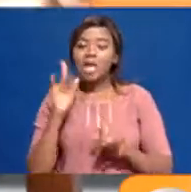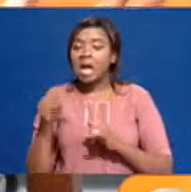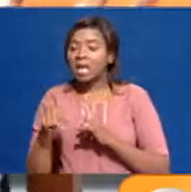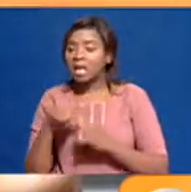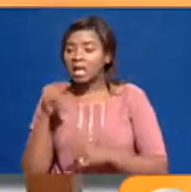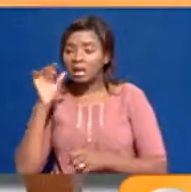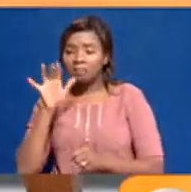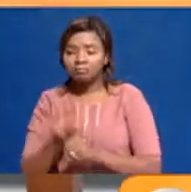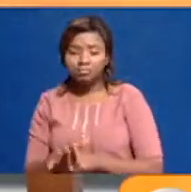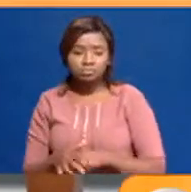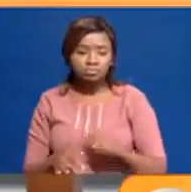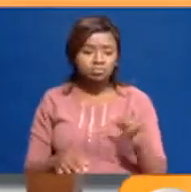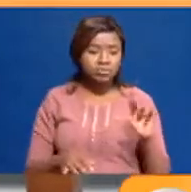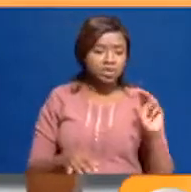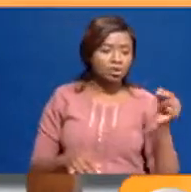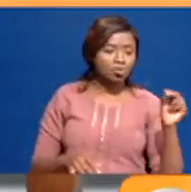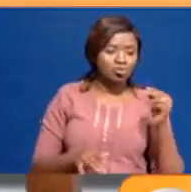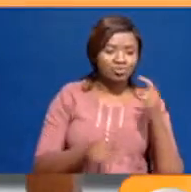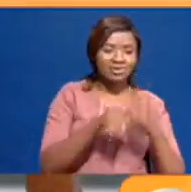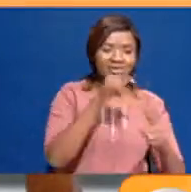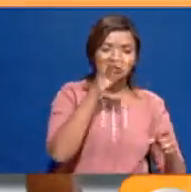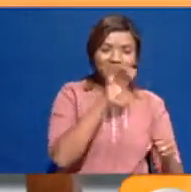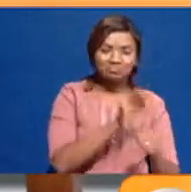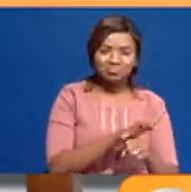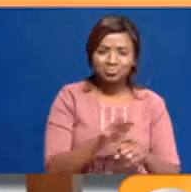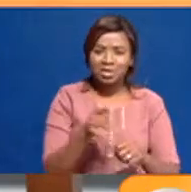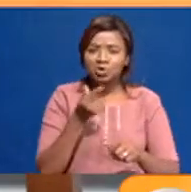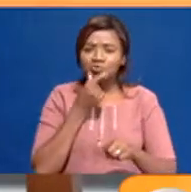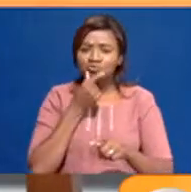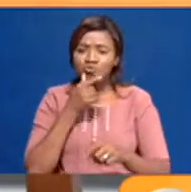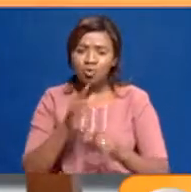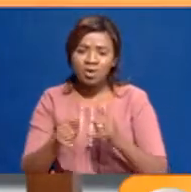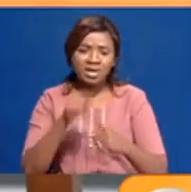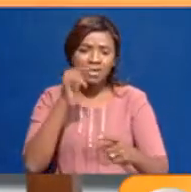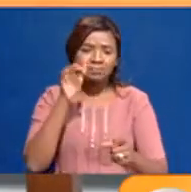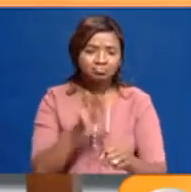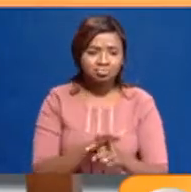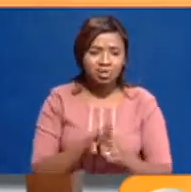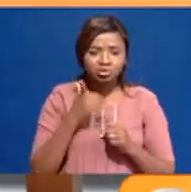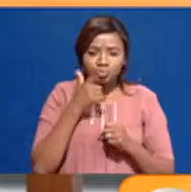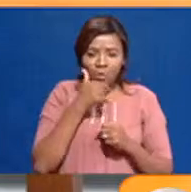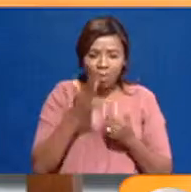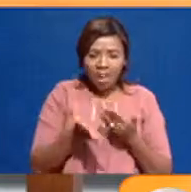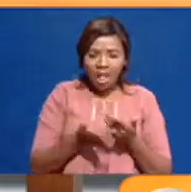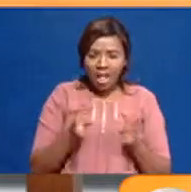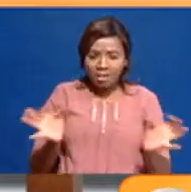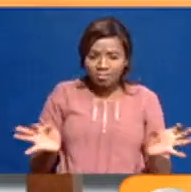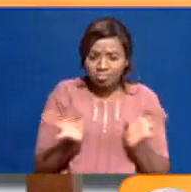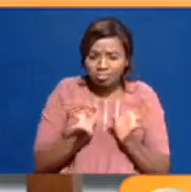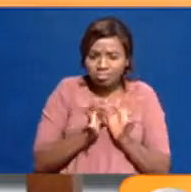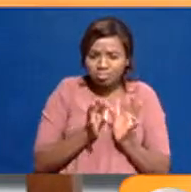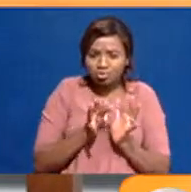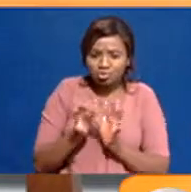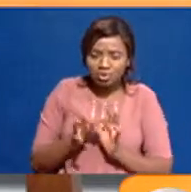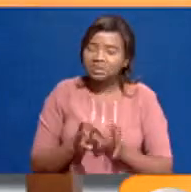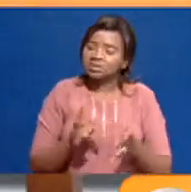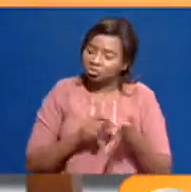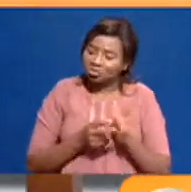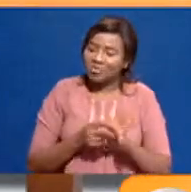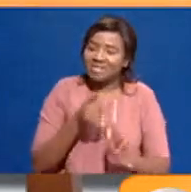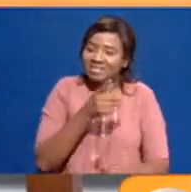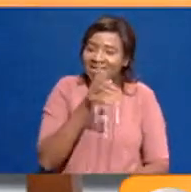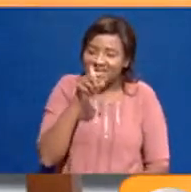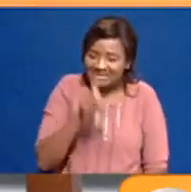killed so many, the Kikuyus have killed so many. Who will unite them? So they needed a Kagame. And